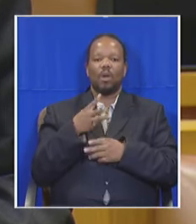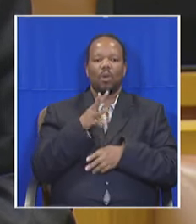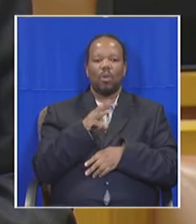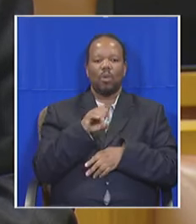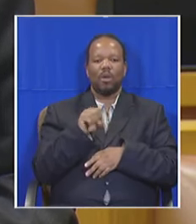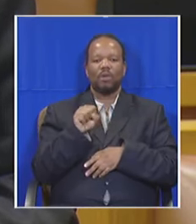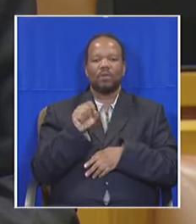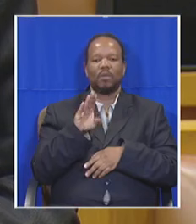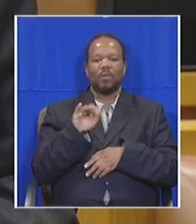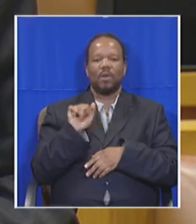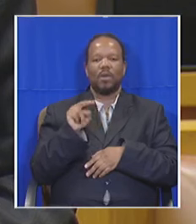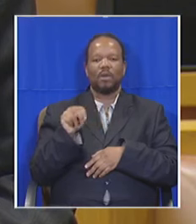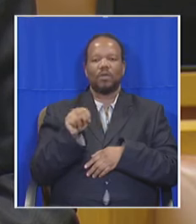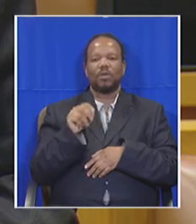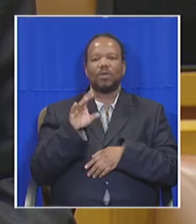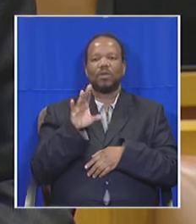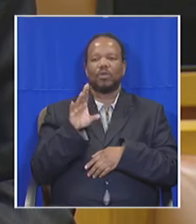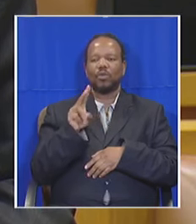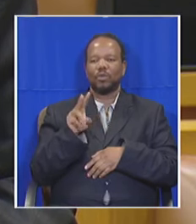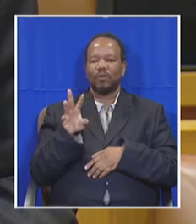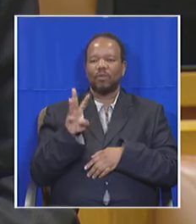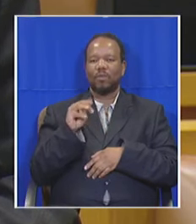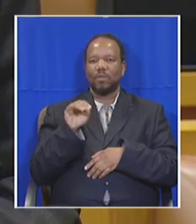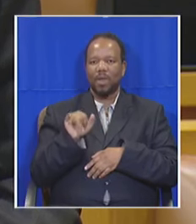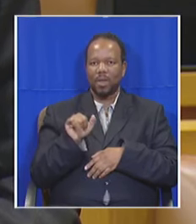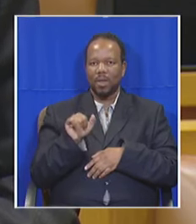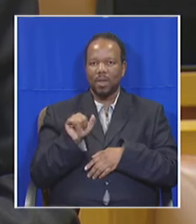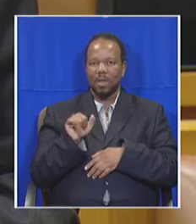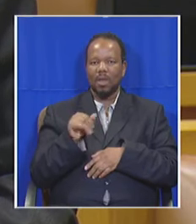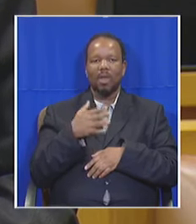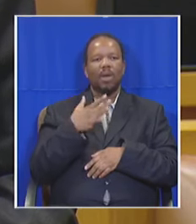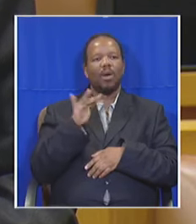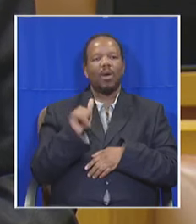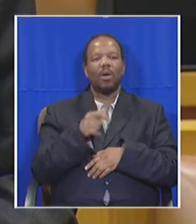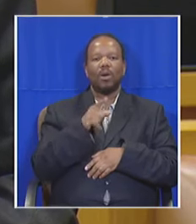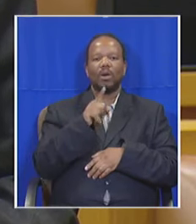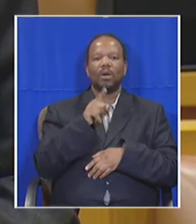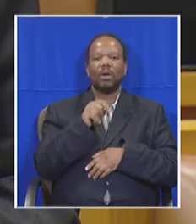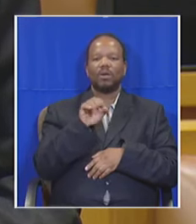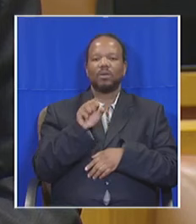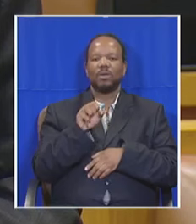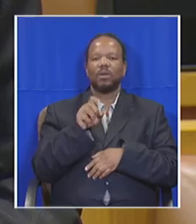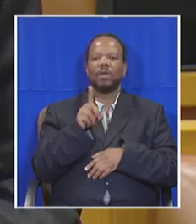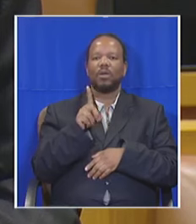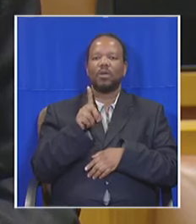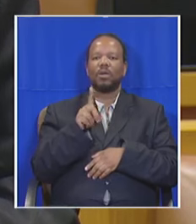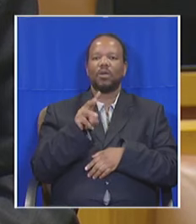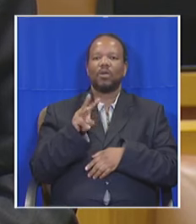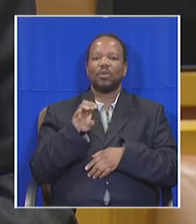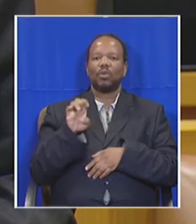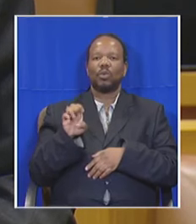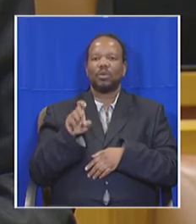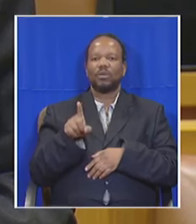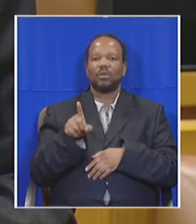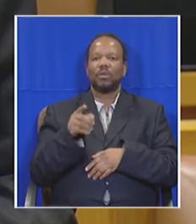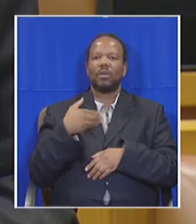Tuesday, 24th May 2017. Recalls that Mr. Tedros had led a comprehensive reform effort